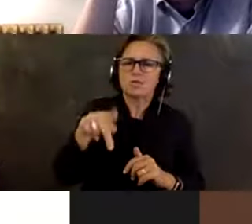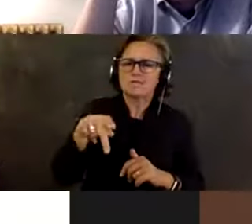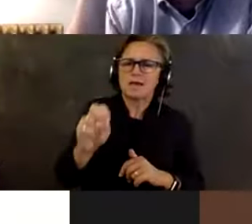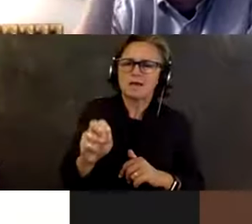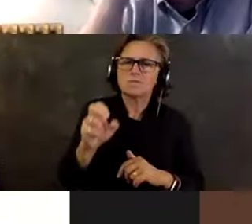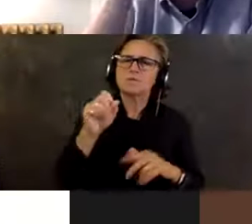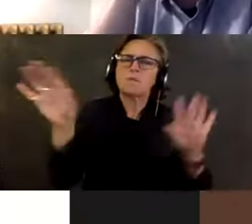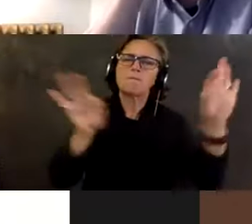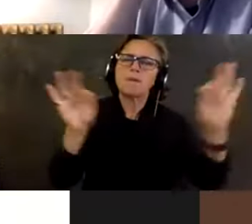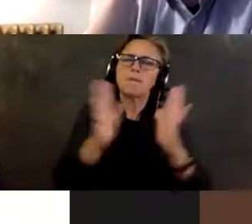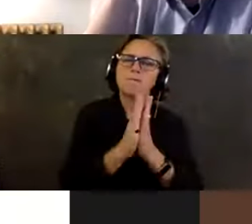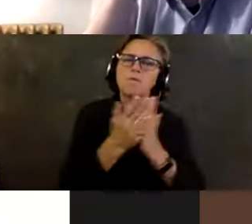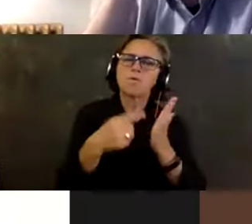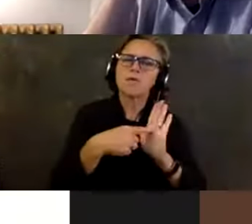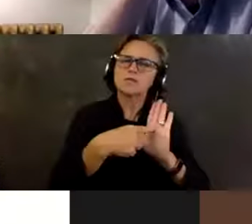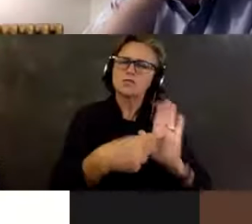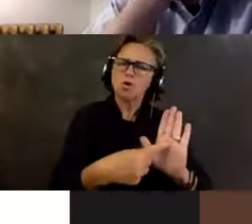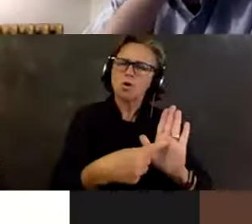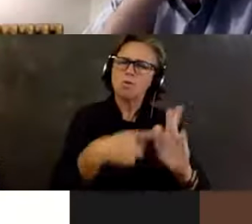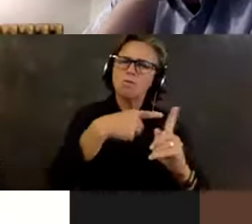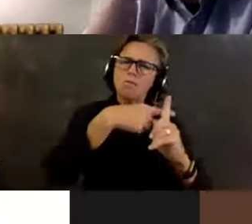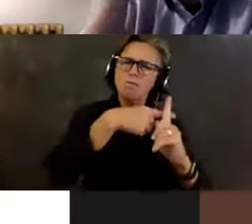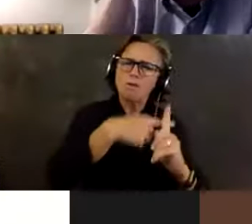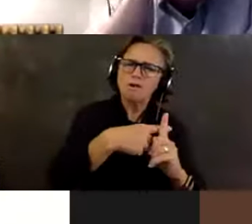of the stereotypes in